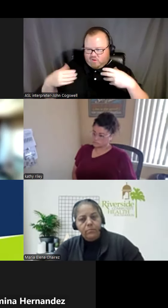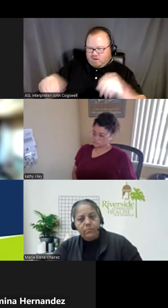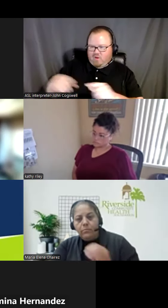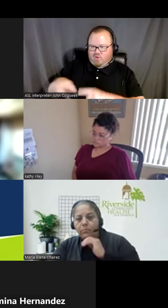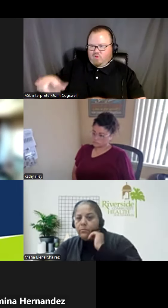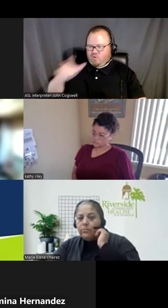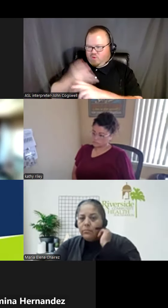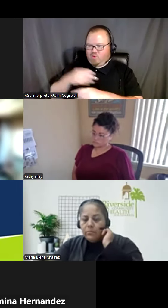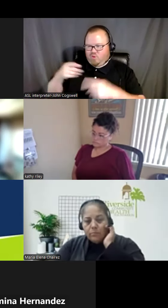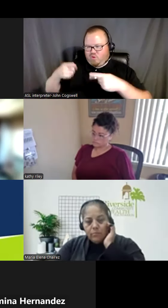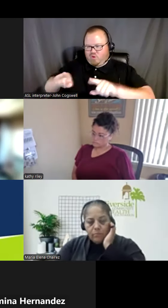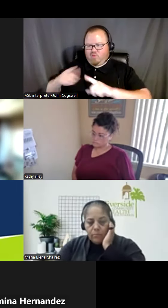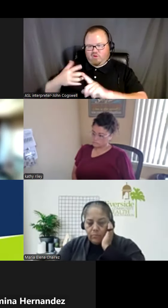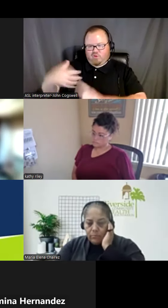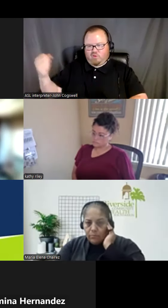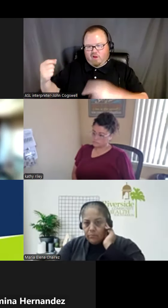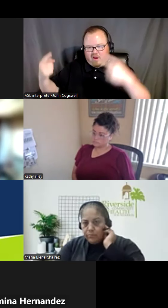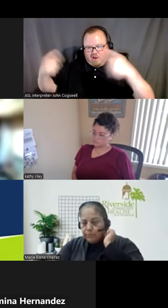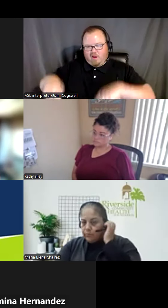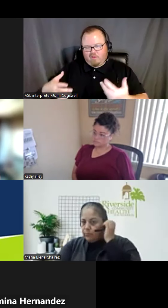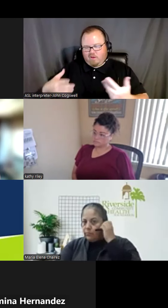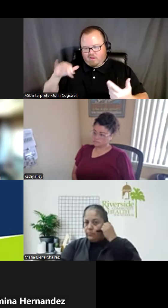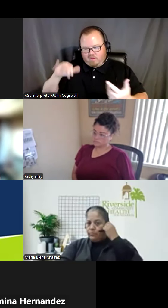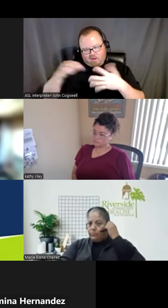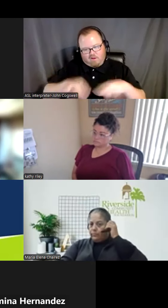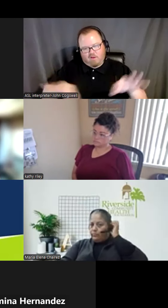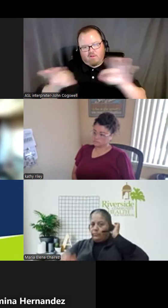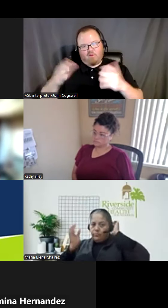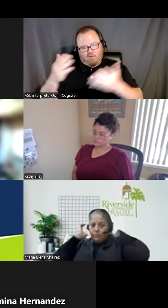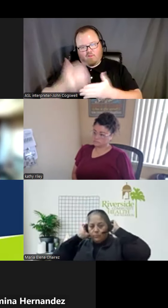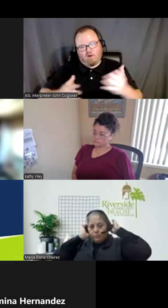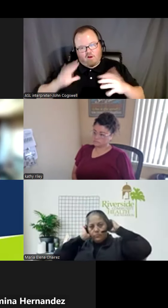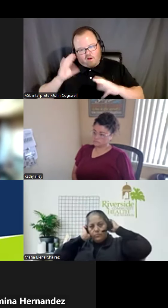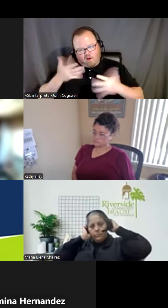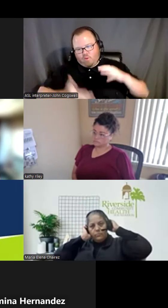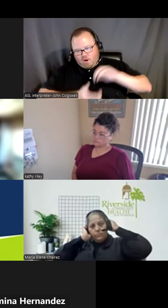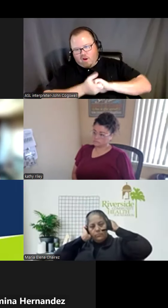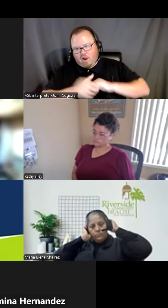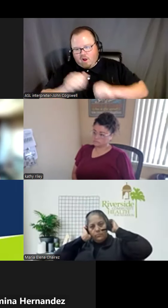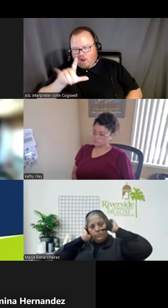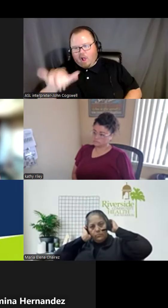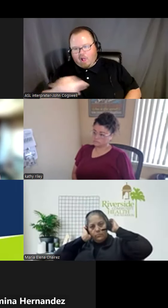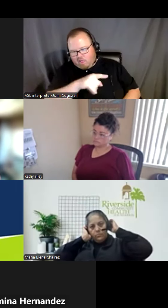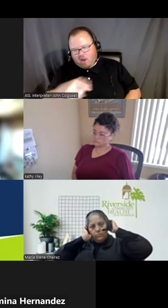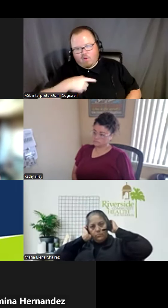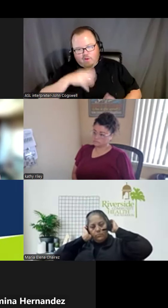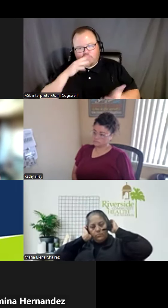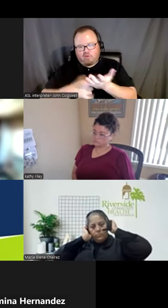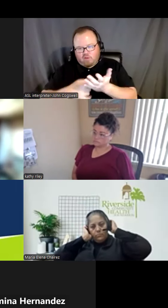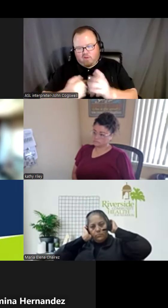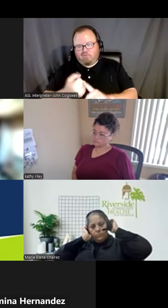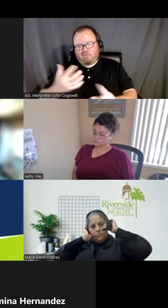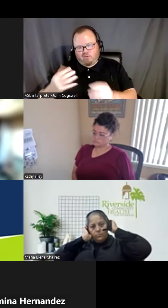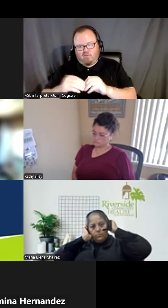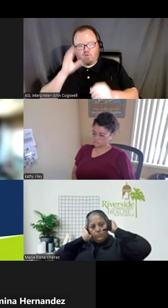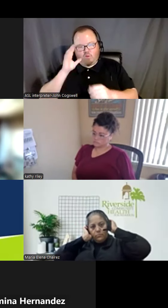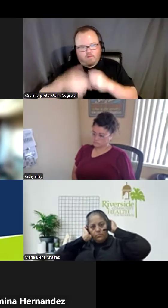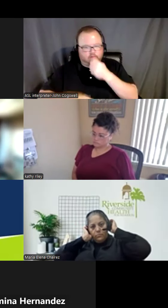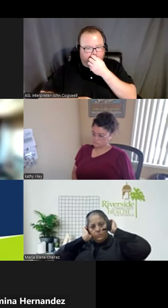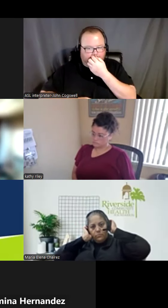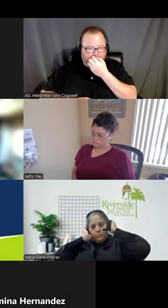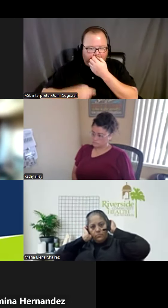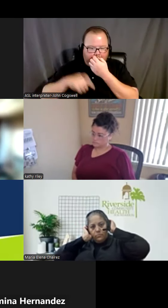in a suicide. And that's an important part. They are our greatest allies, and we'll talk more about that. So, next slide, please. And actually, I